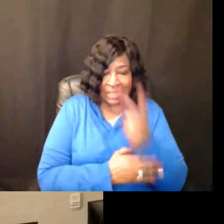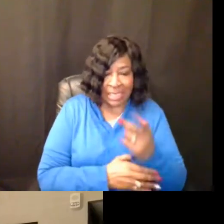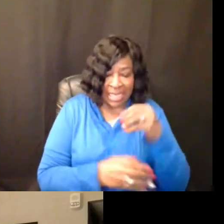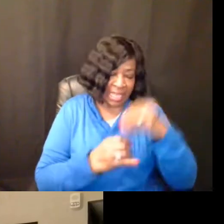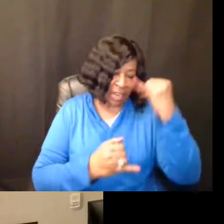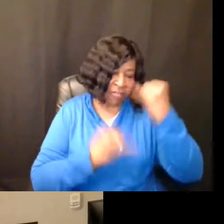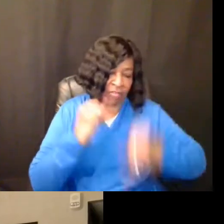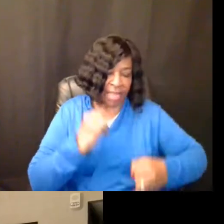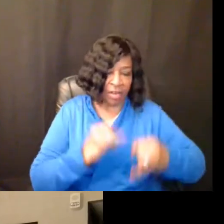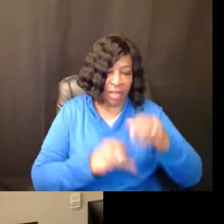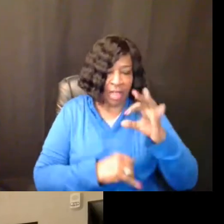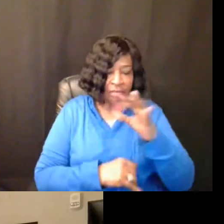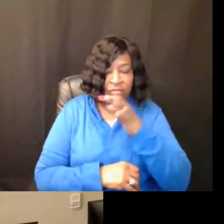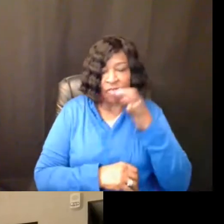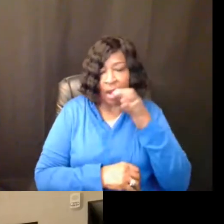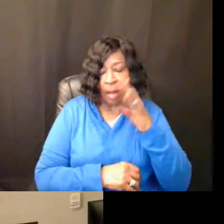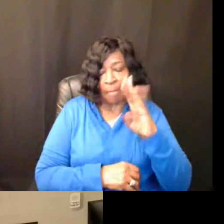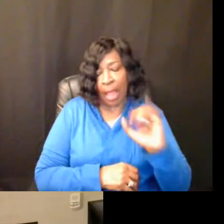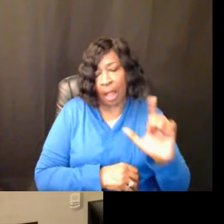farm bill.